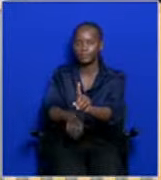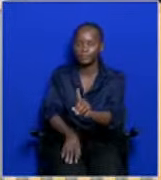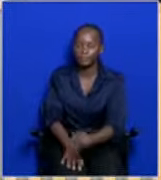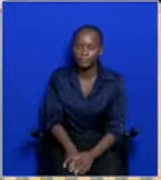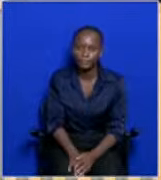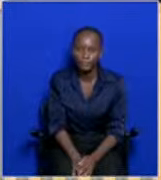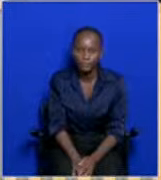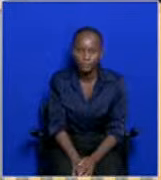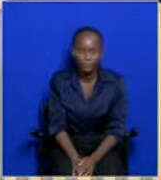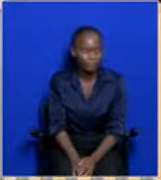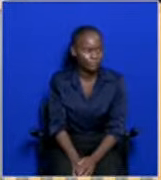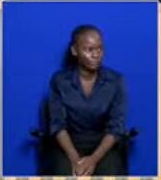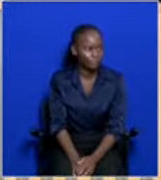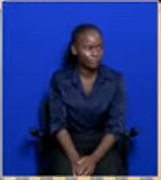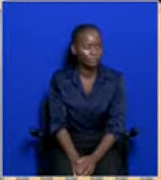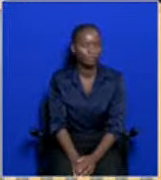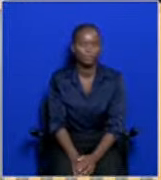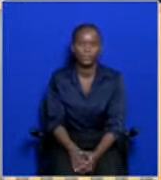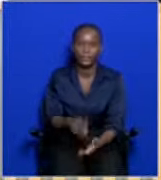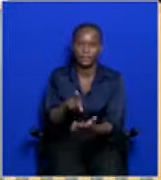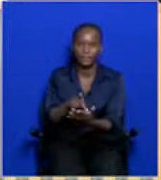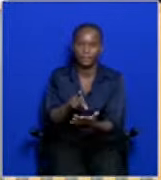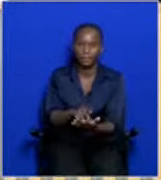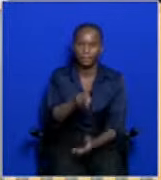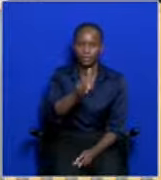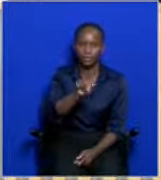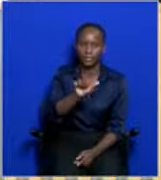165. Sorry.